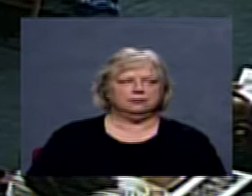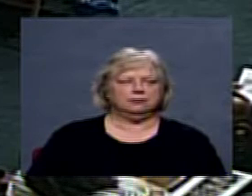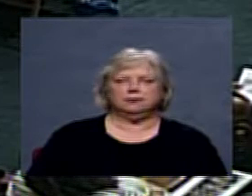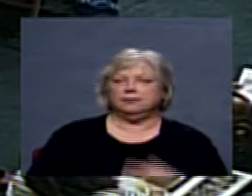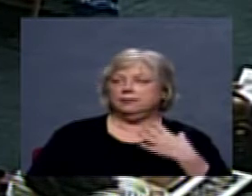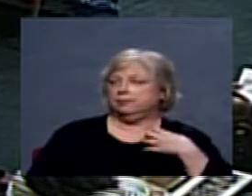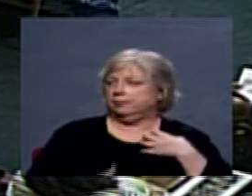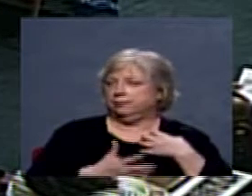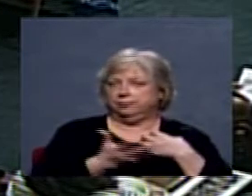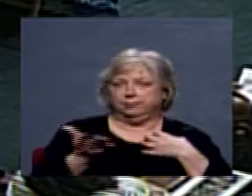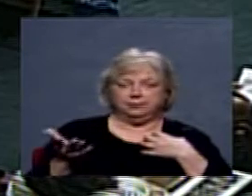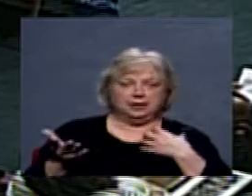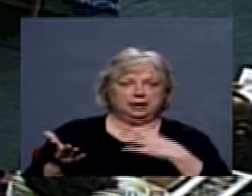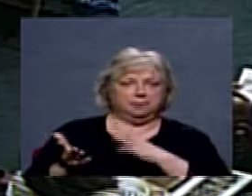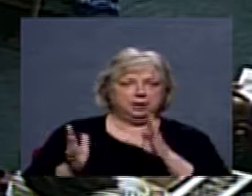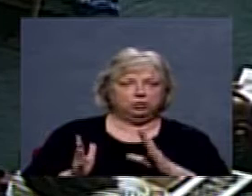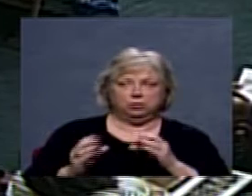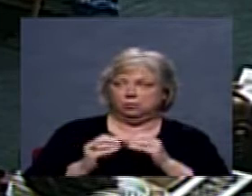Commissioners, any other questions?